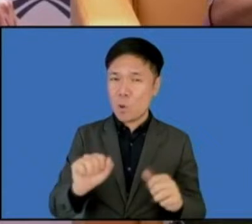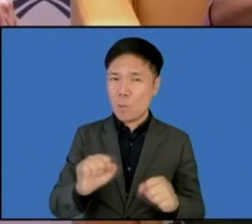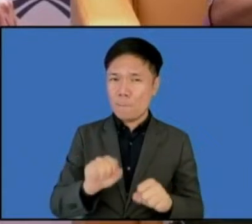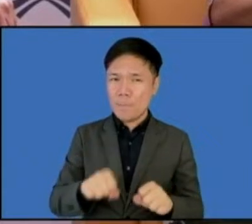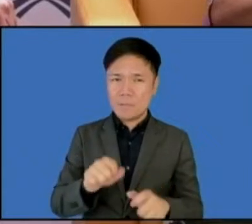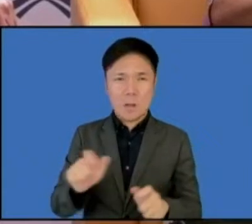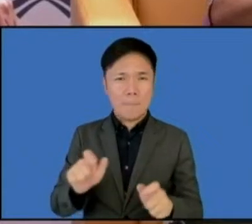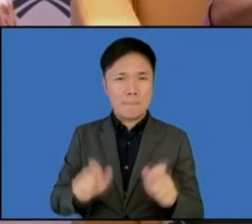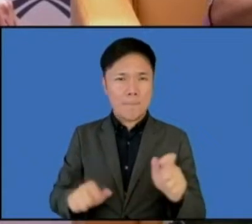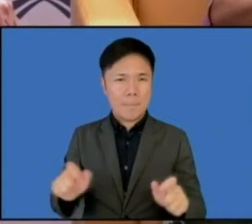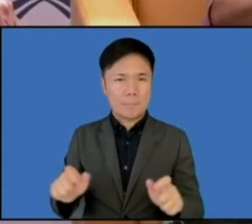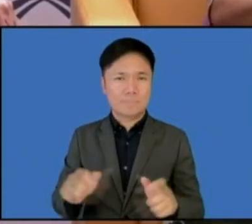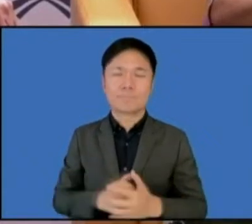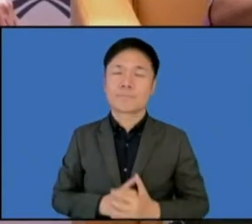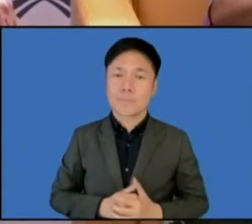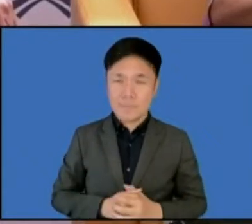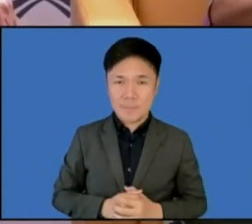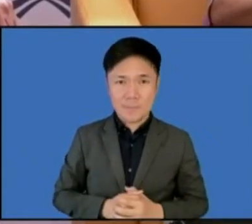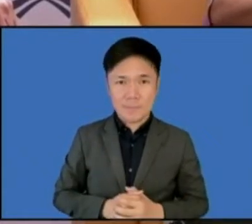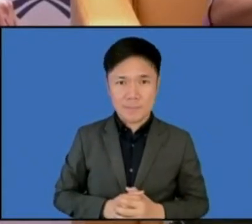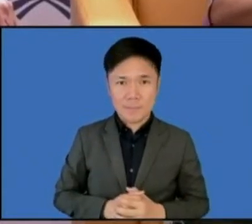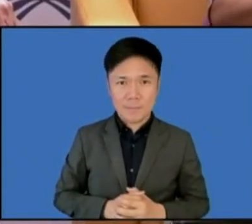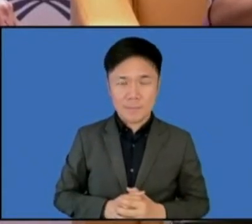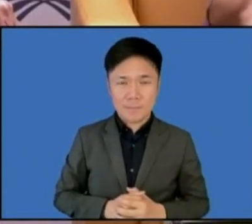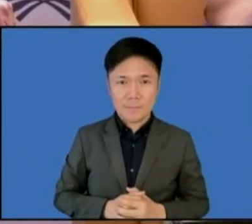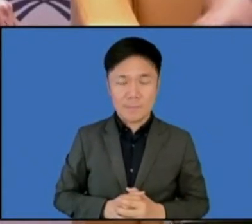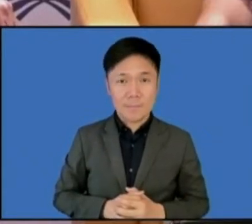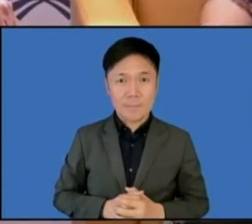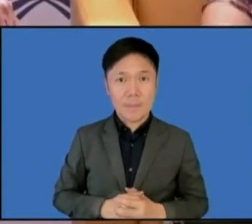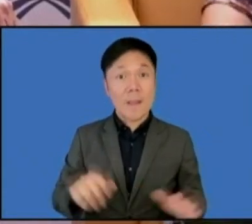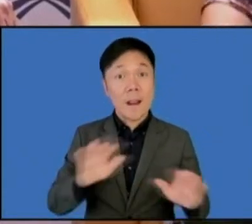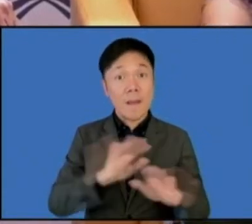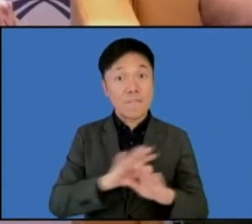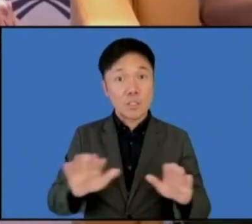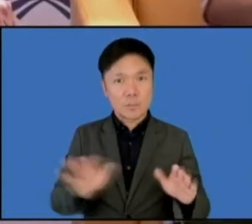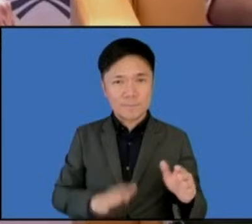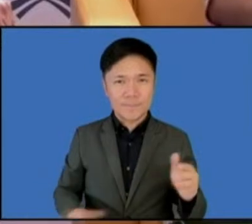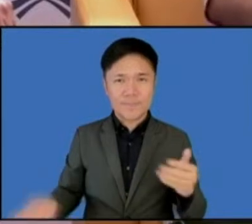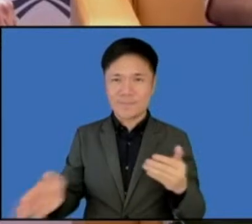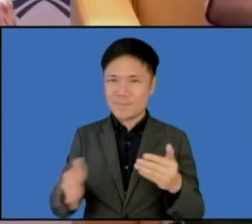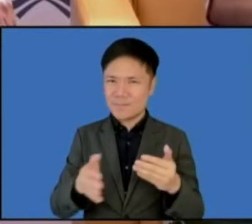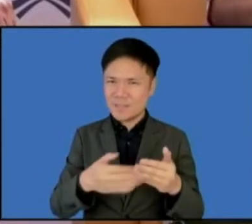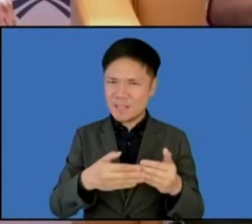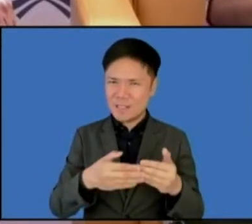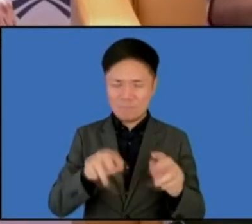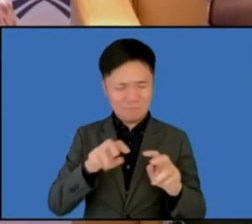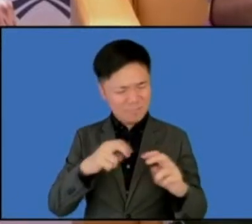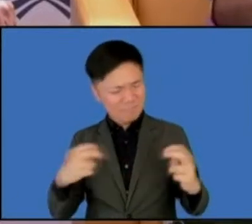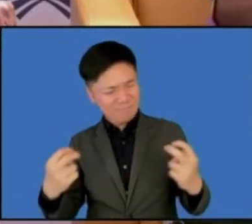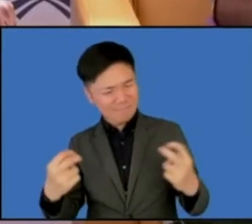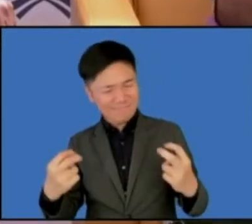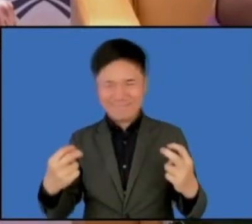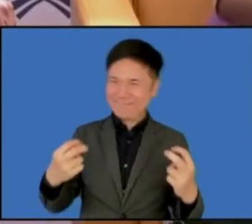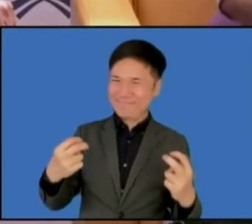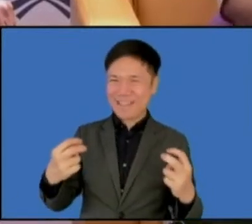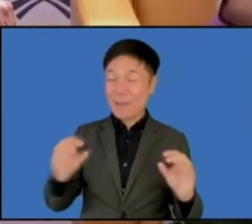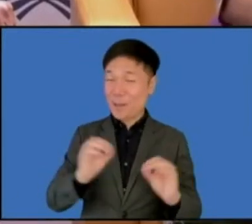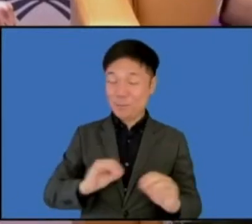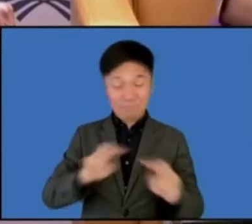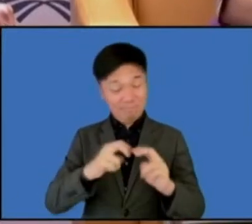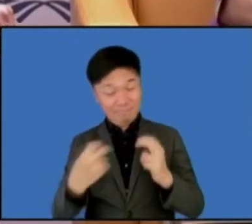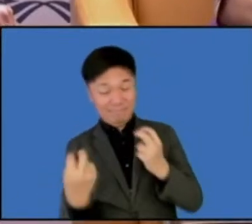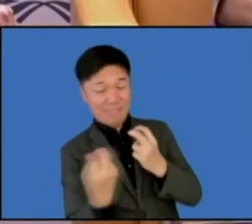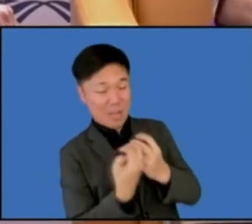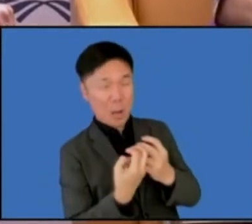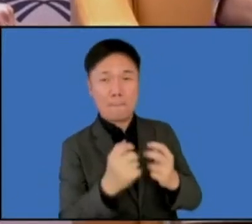With this, I conclude this very brief and not so round table as yet, but to round